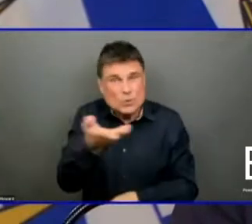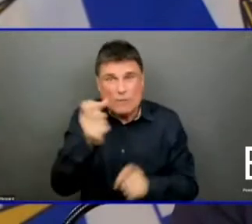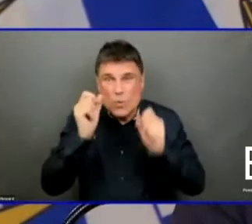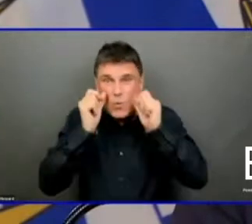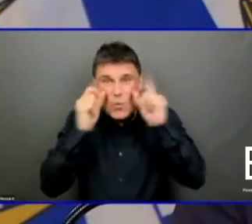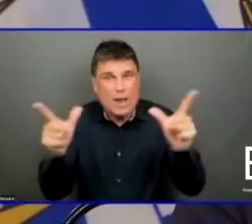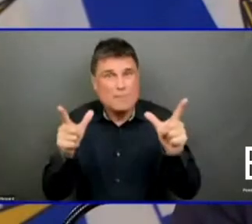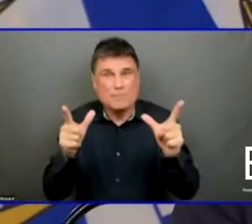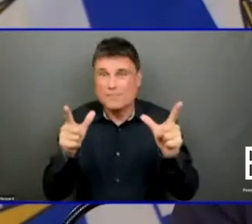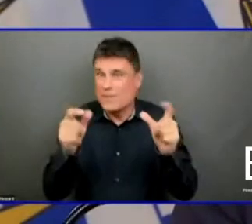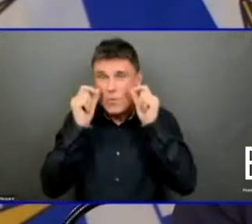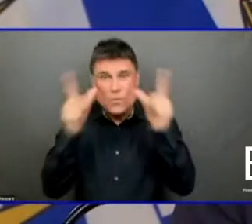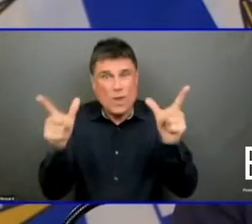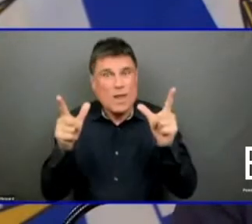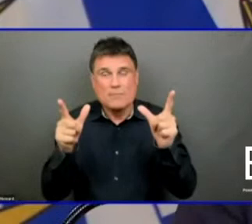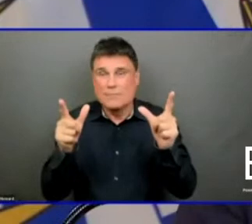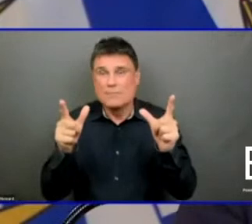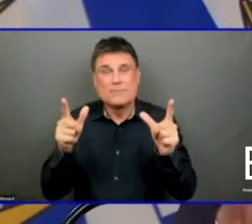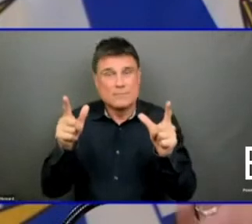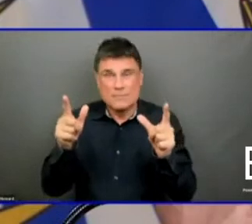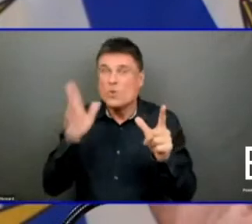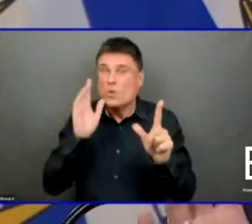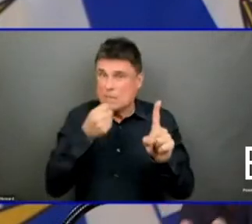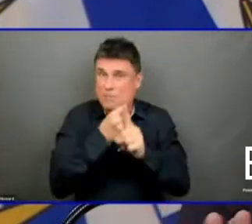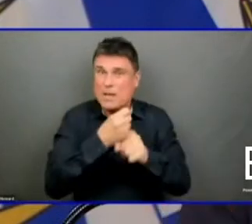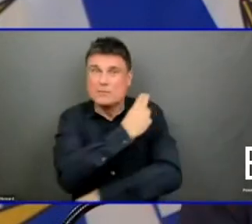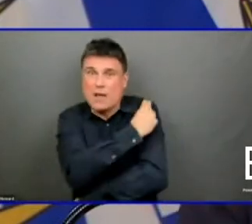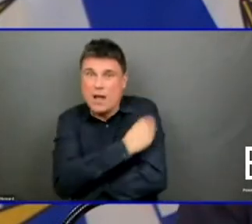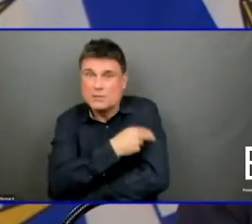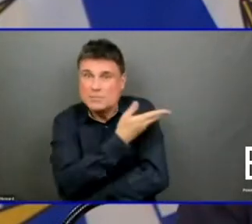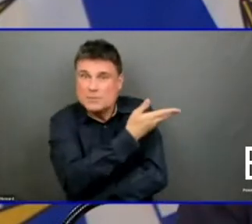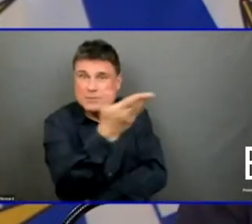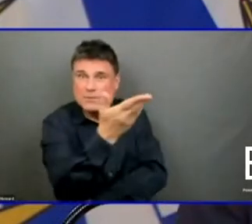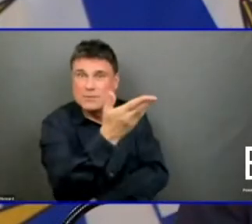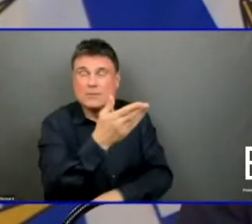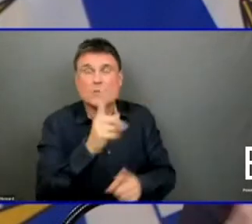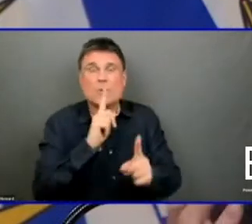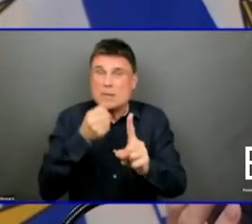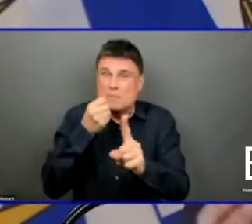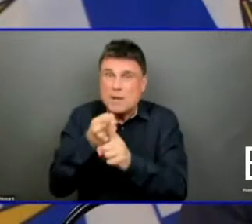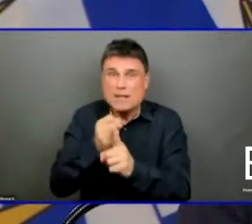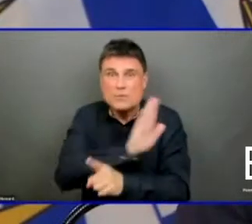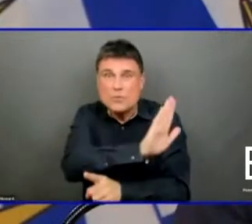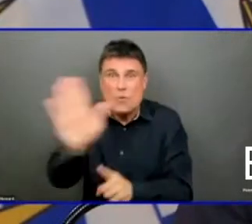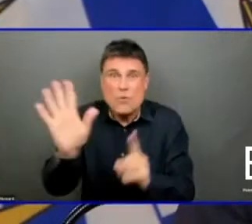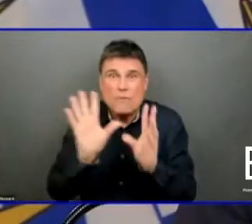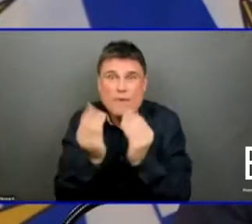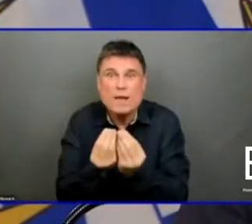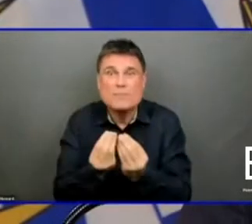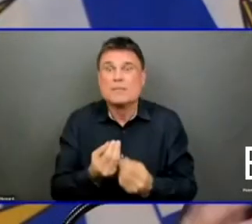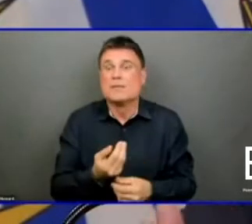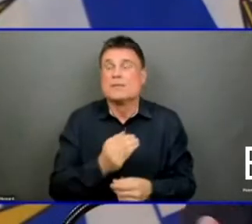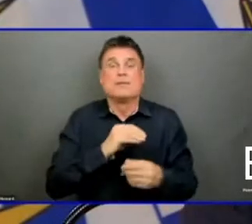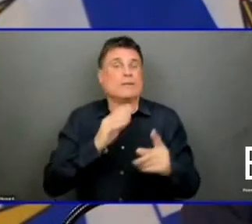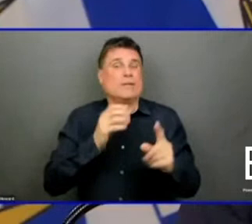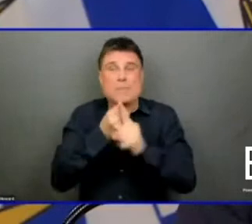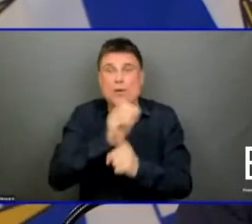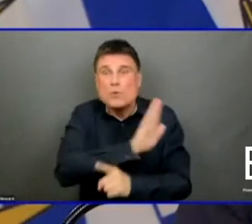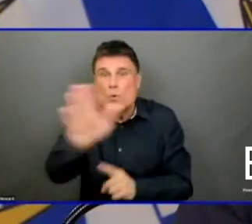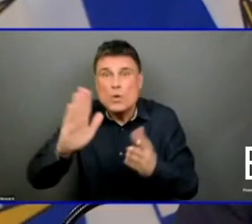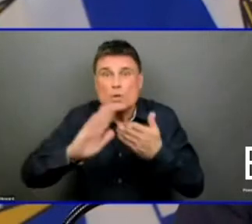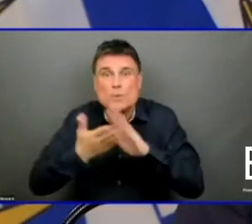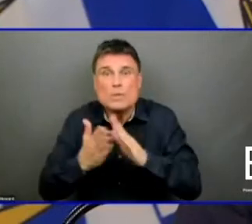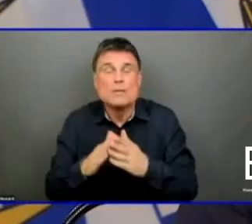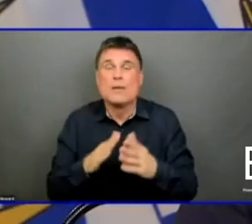affecting families and communities, and the impact across the province. We look at places like Whistler. We look at